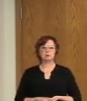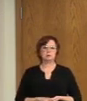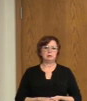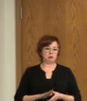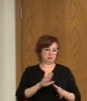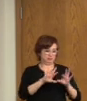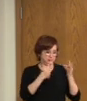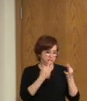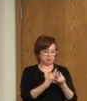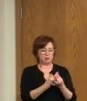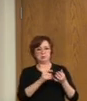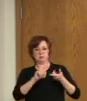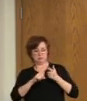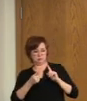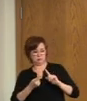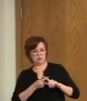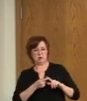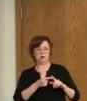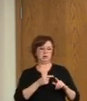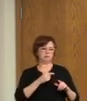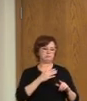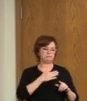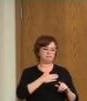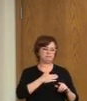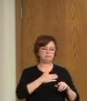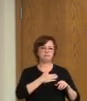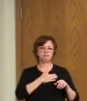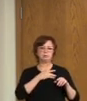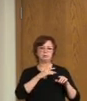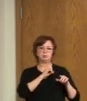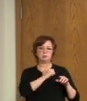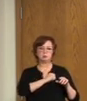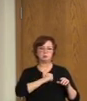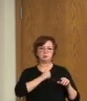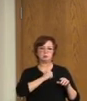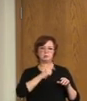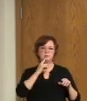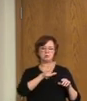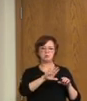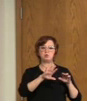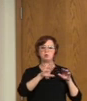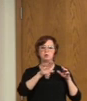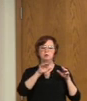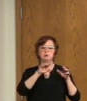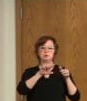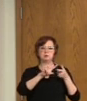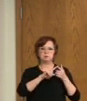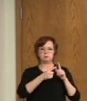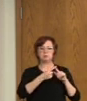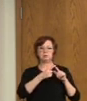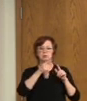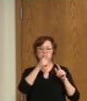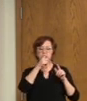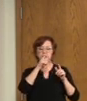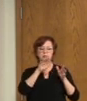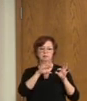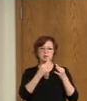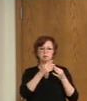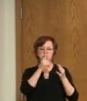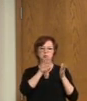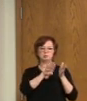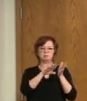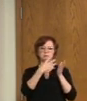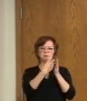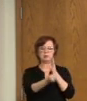to the family and friends of those individuals that have passed away over the last few days due to COVID-19. The loss of a loved